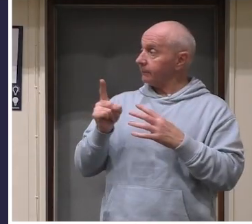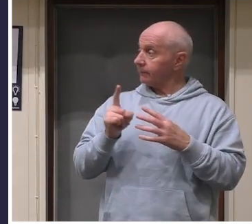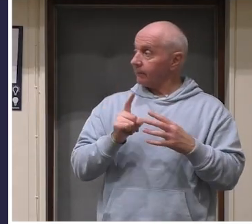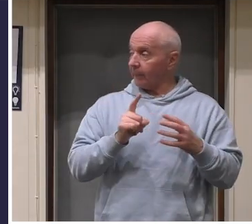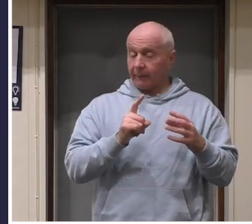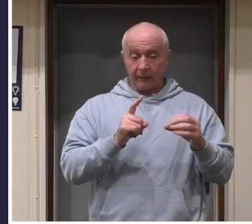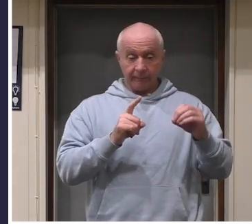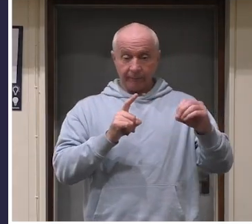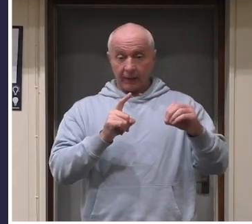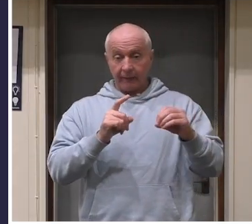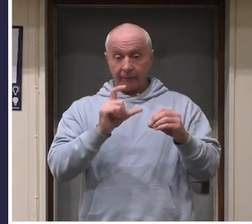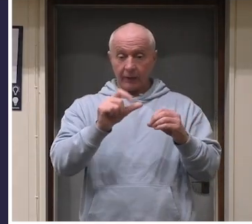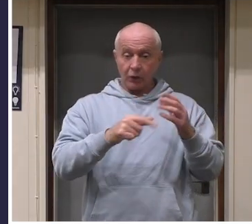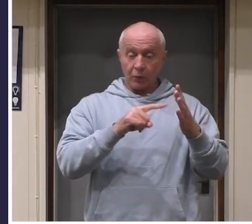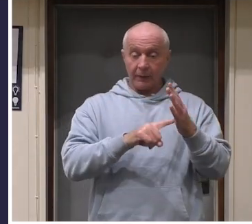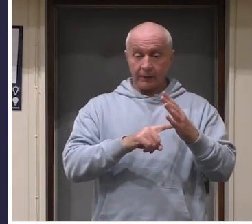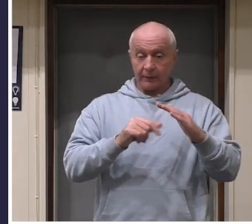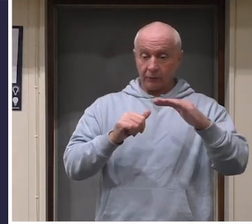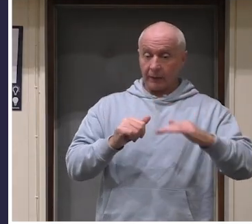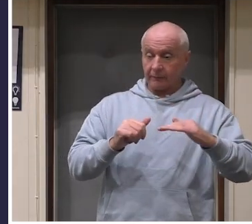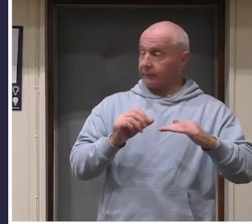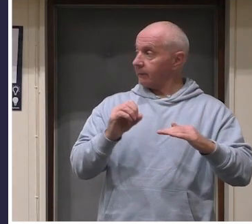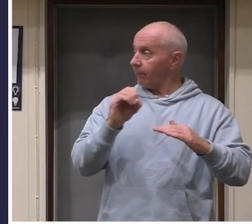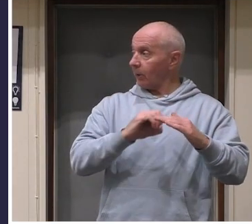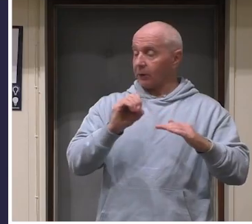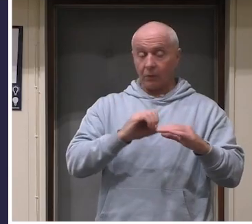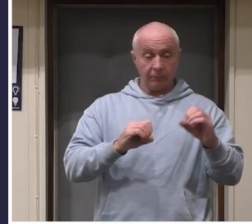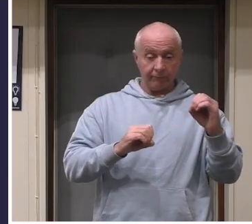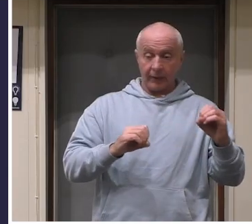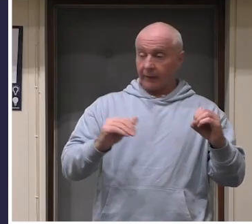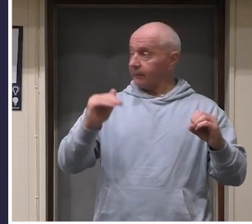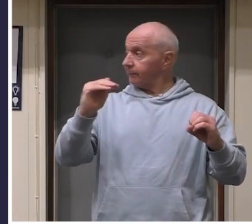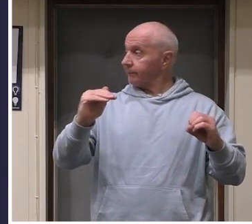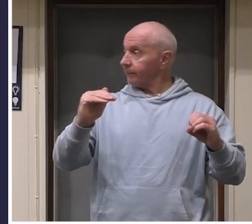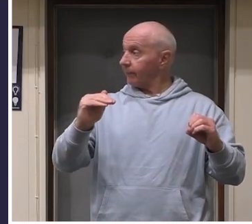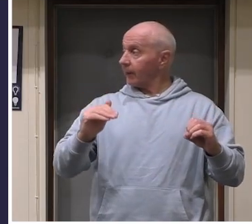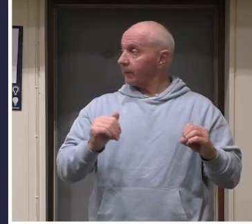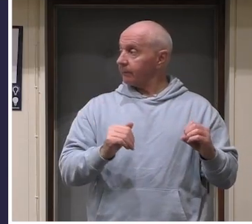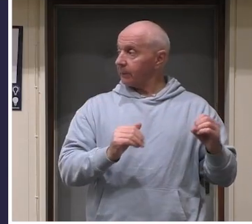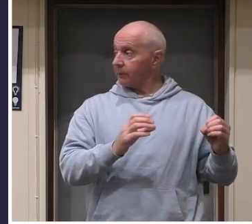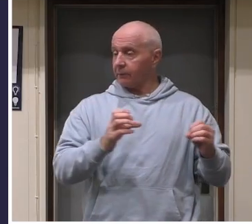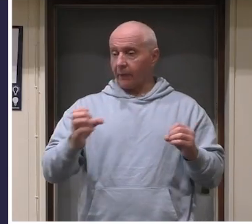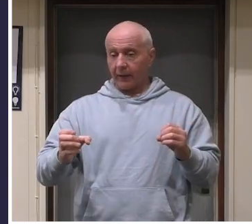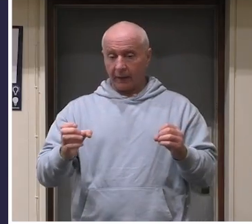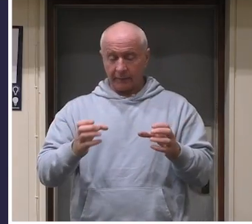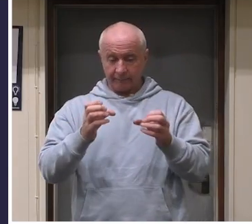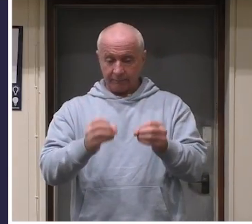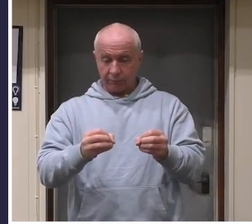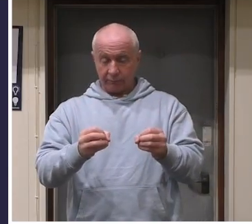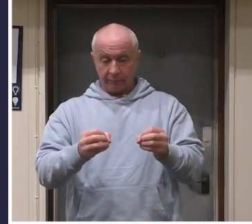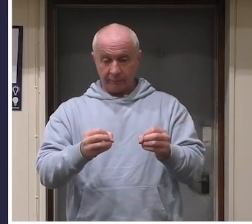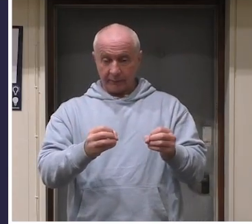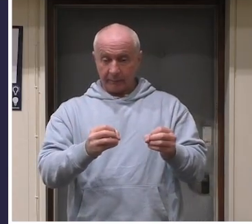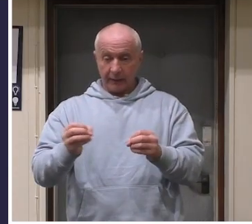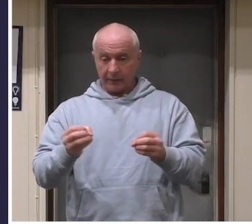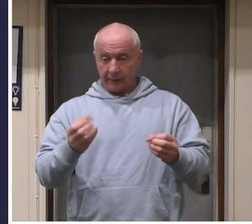such that if the qubit is in the ground state, my particle's here, and if the qubit's in the excited state, and my particle's here, then I've